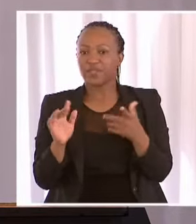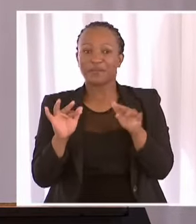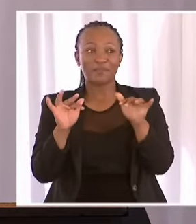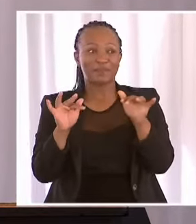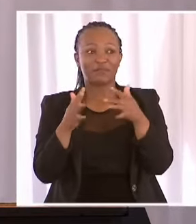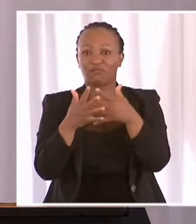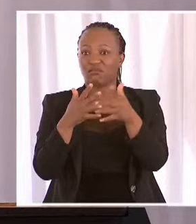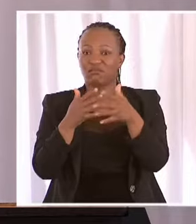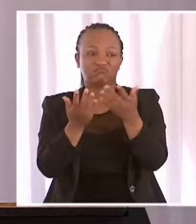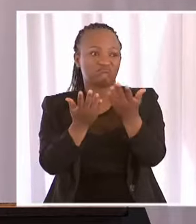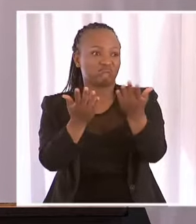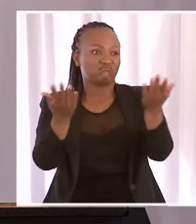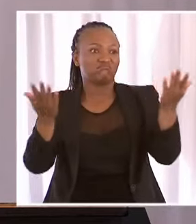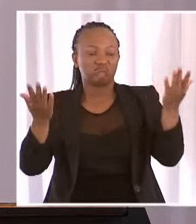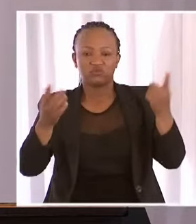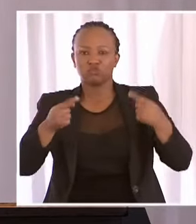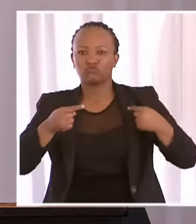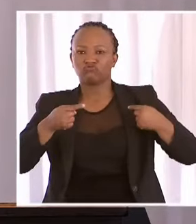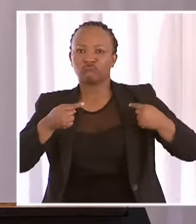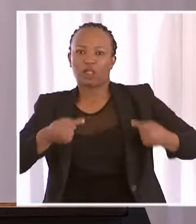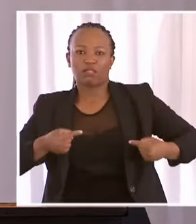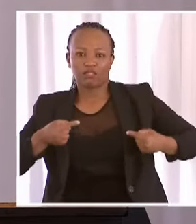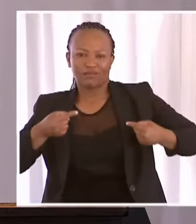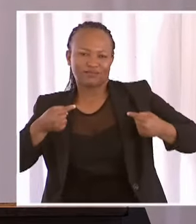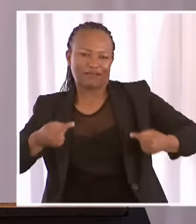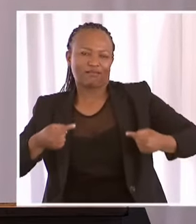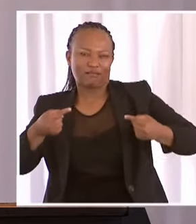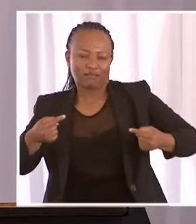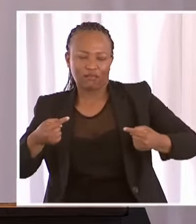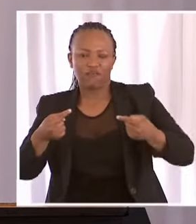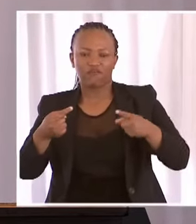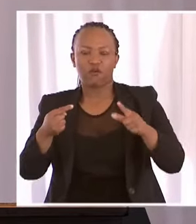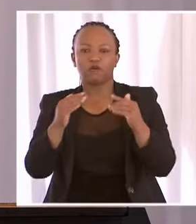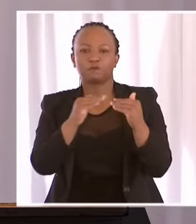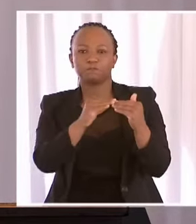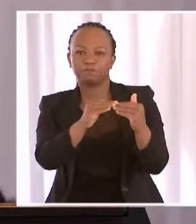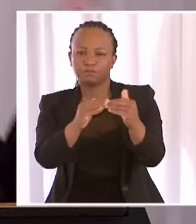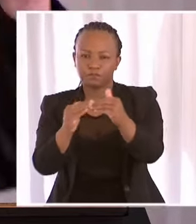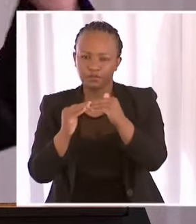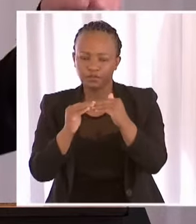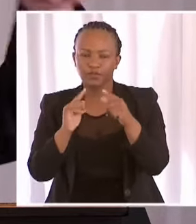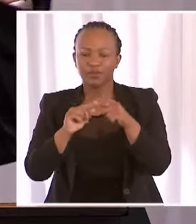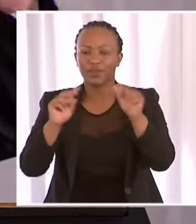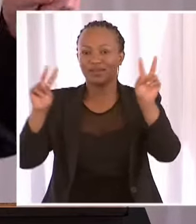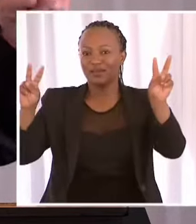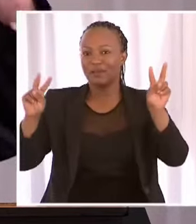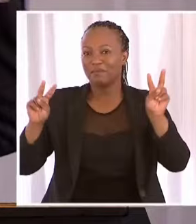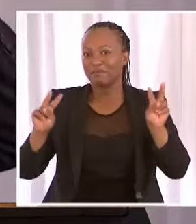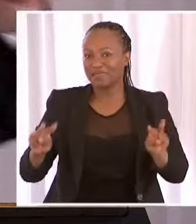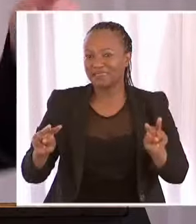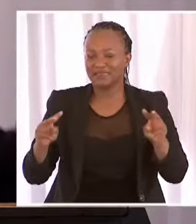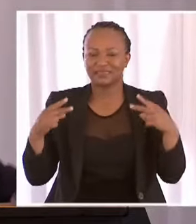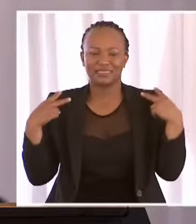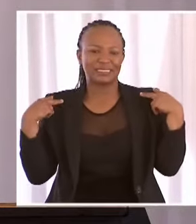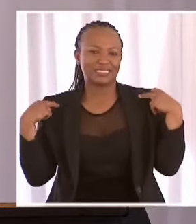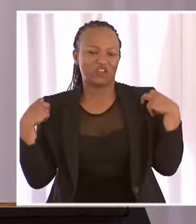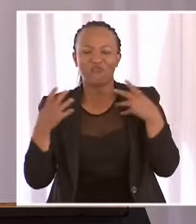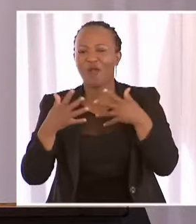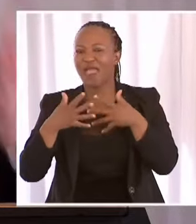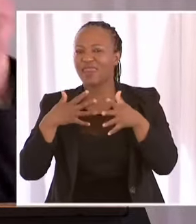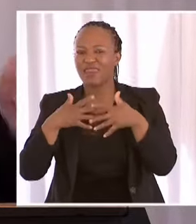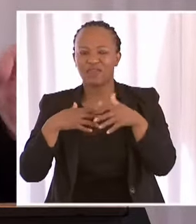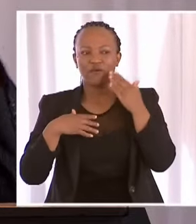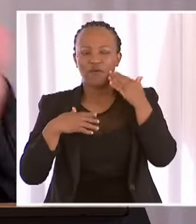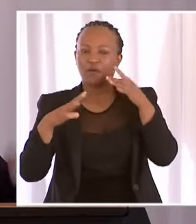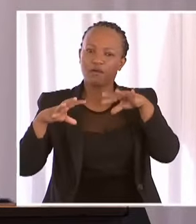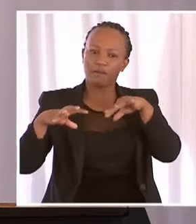people struggle for justice, for peace, for security, against predator imperialism,